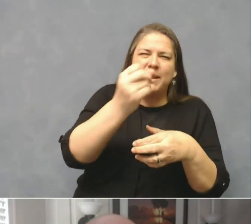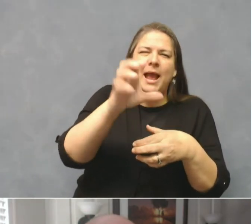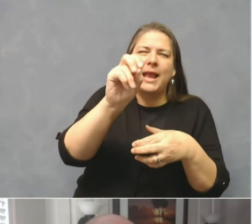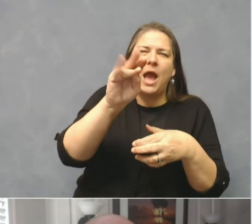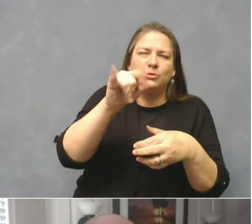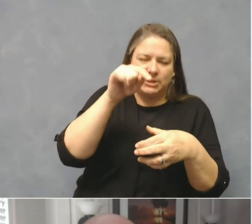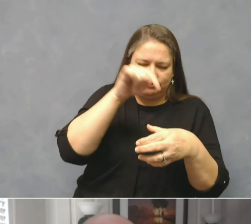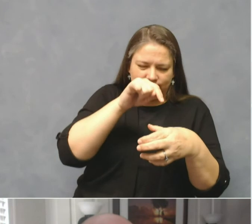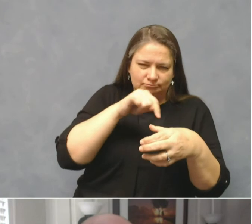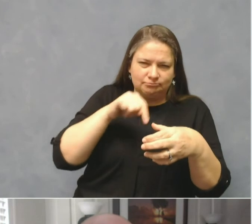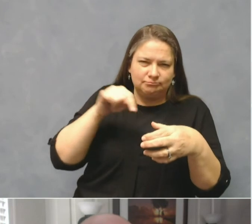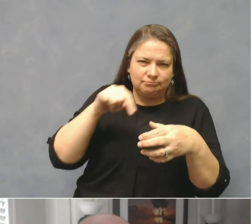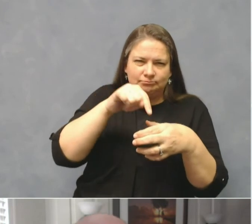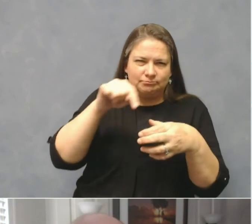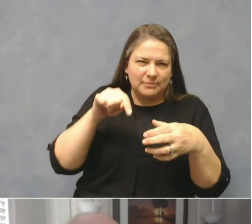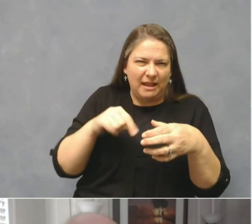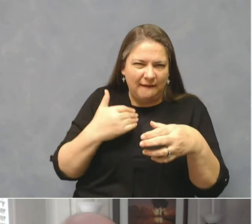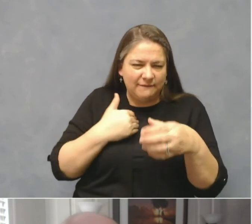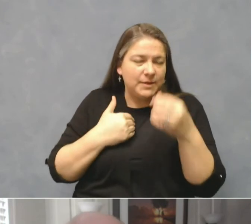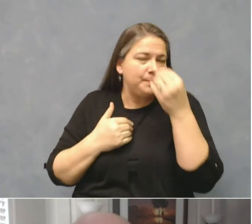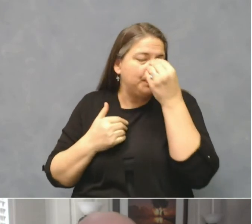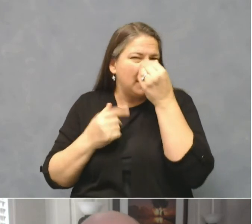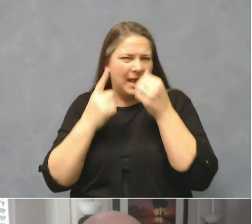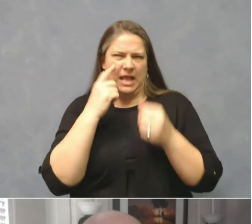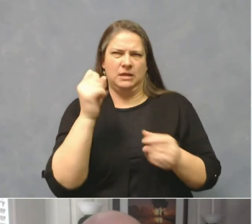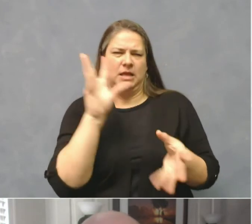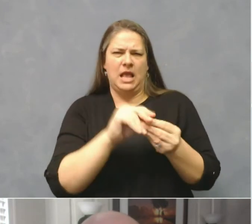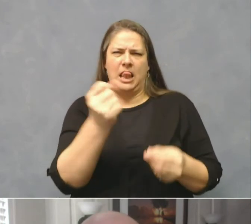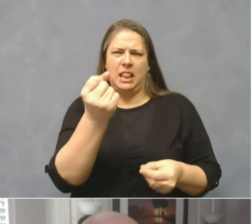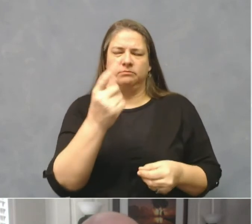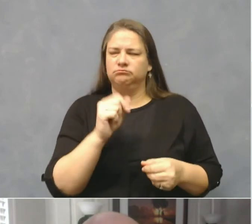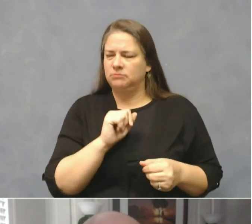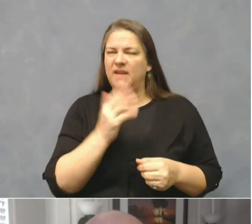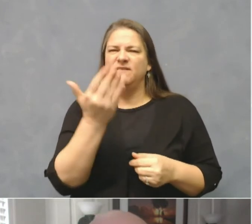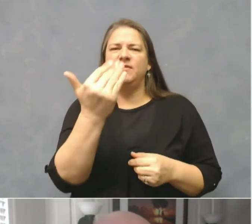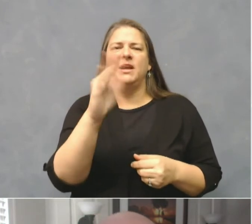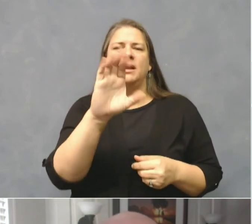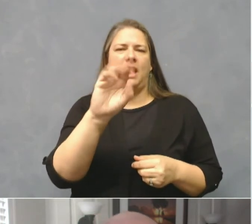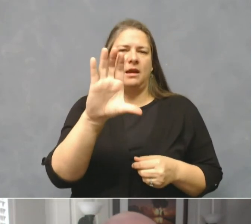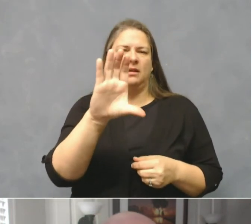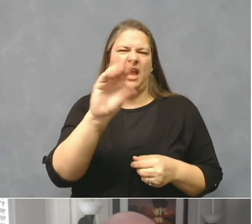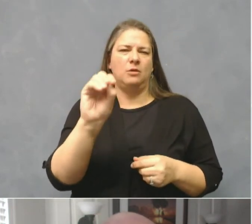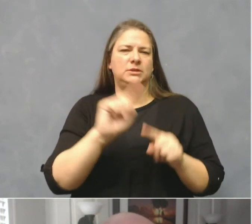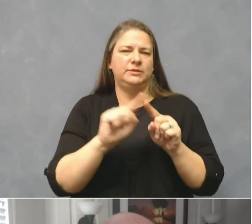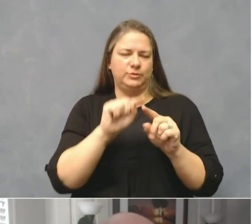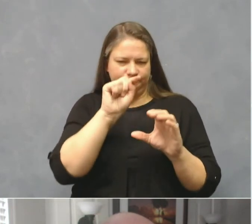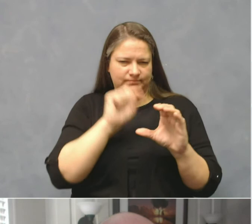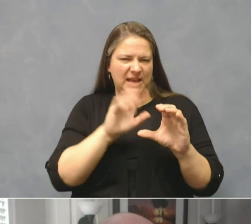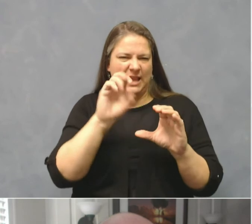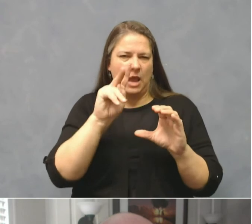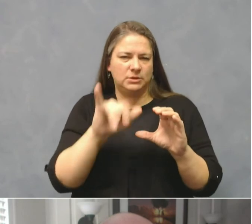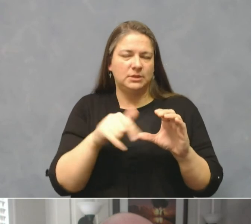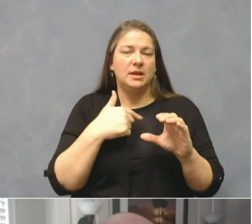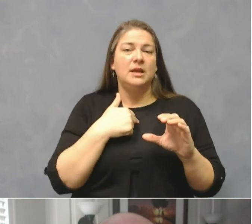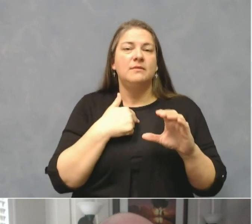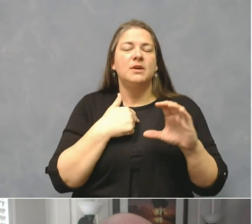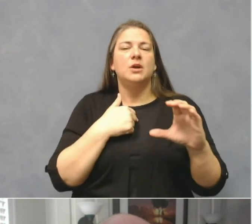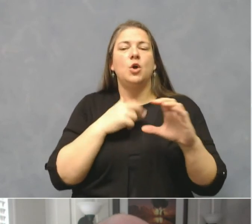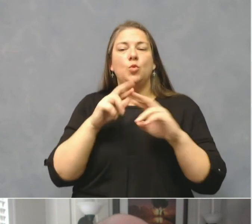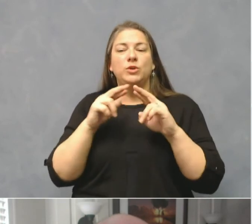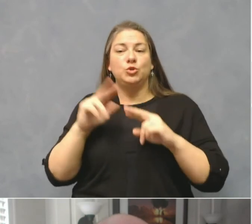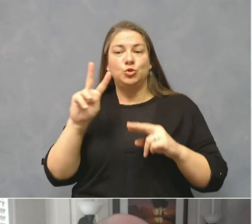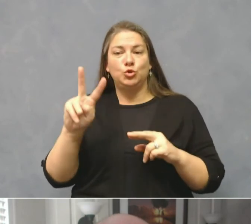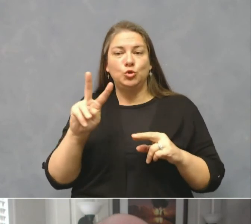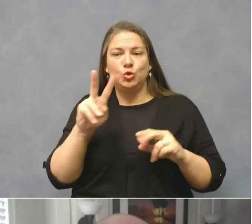vicinity. It says 11 counties, 15 counties. It includes Region 2, which is the dark gray to the left